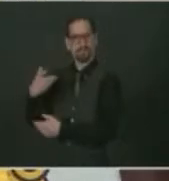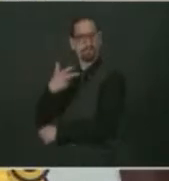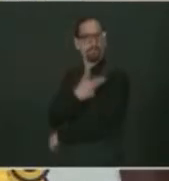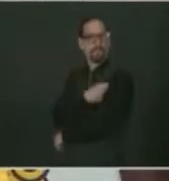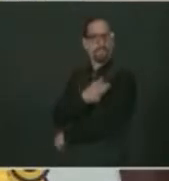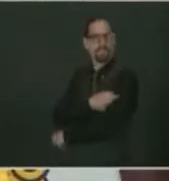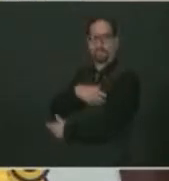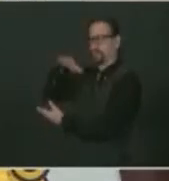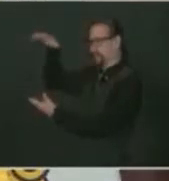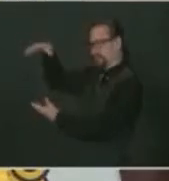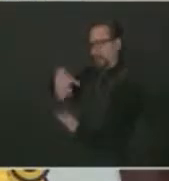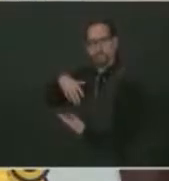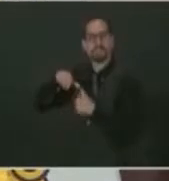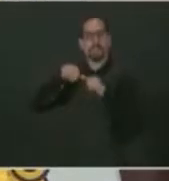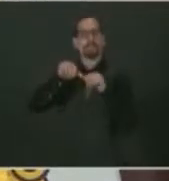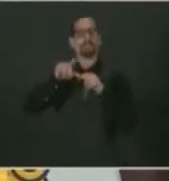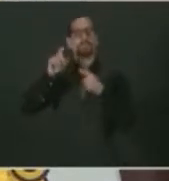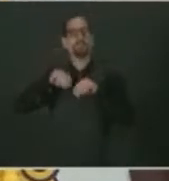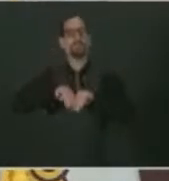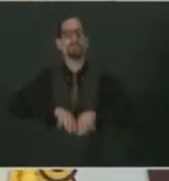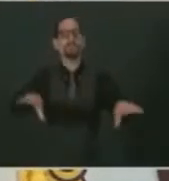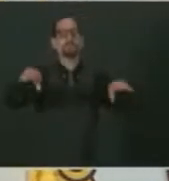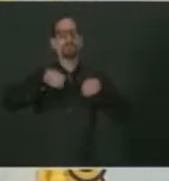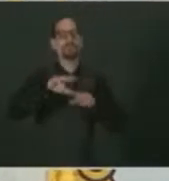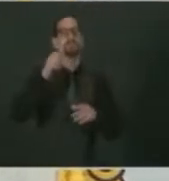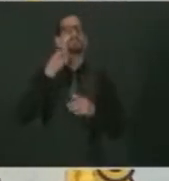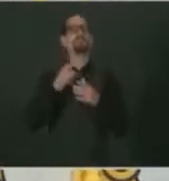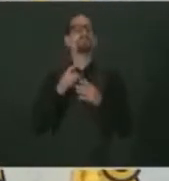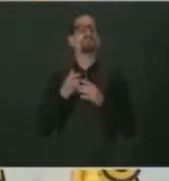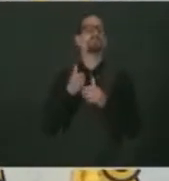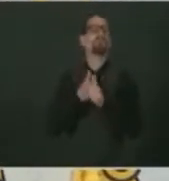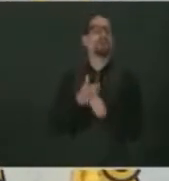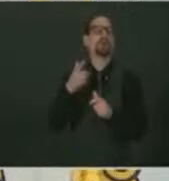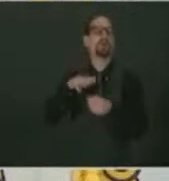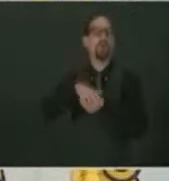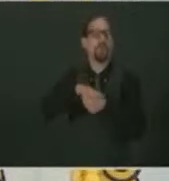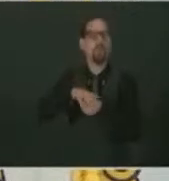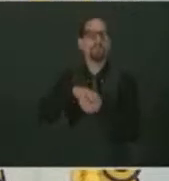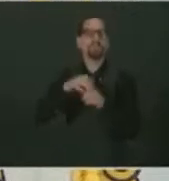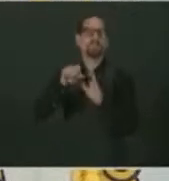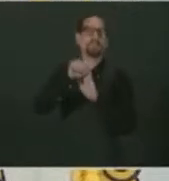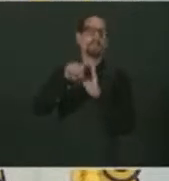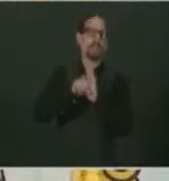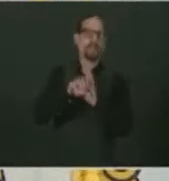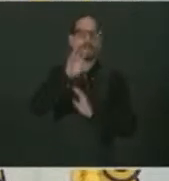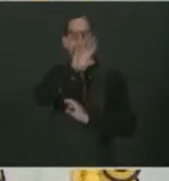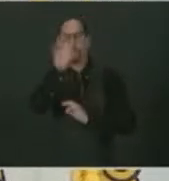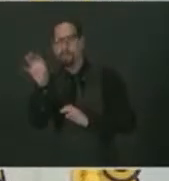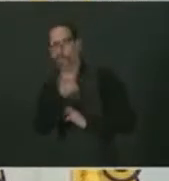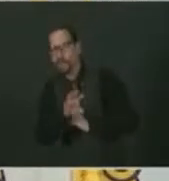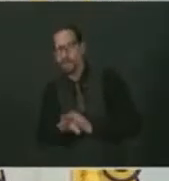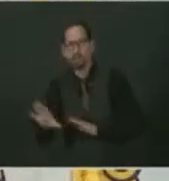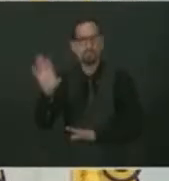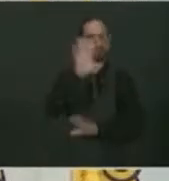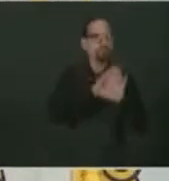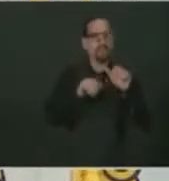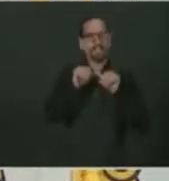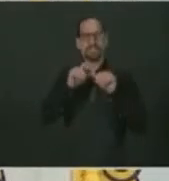I'm glad to say that Harvard University upgraded Rhode Island's rating vaccine distribution from an F, and they gave